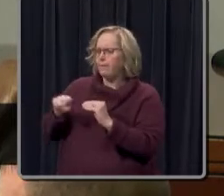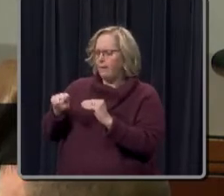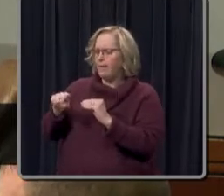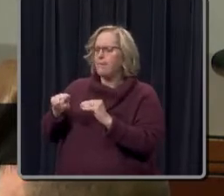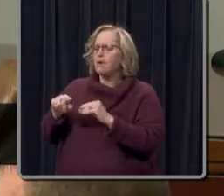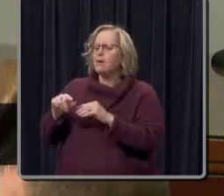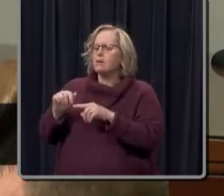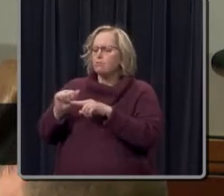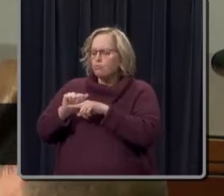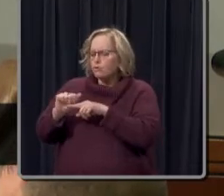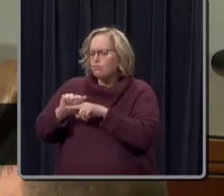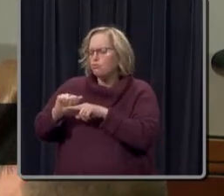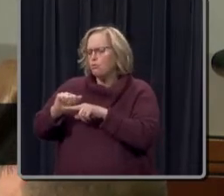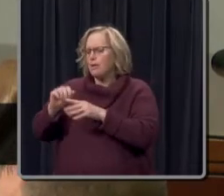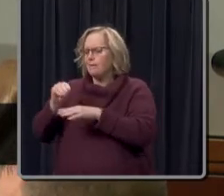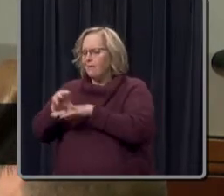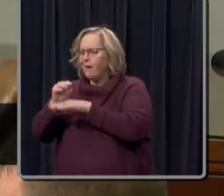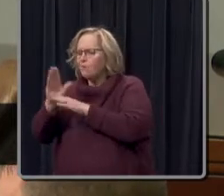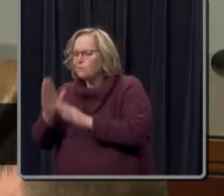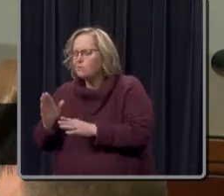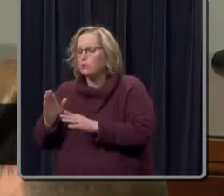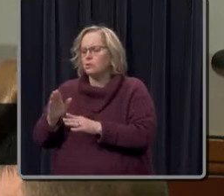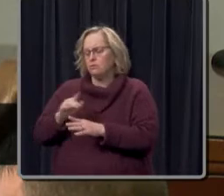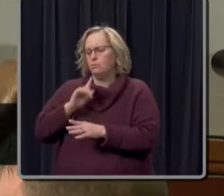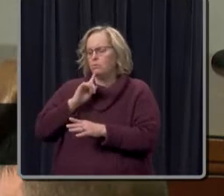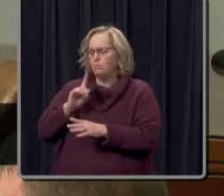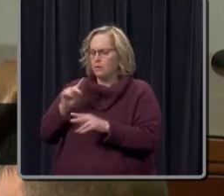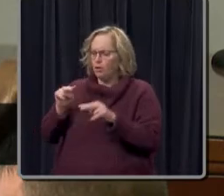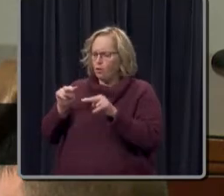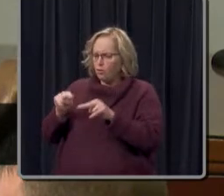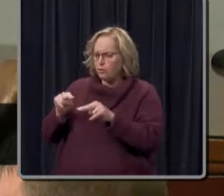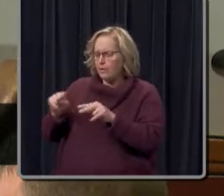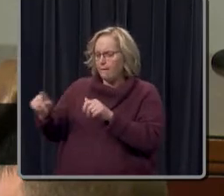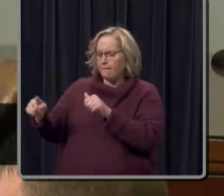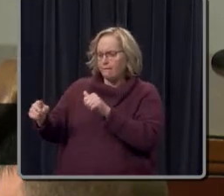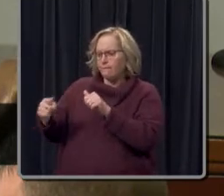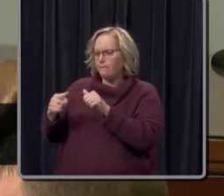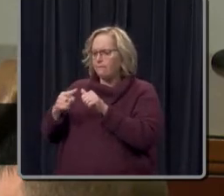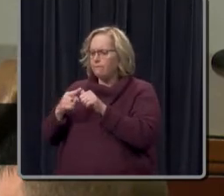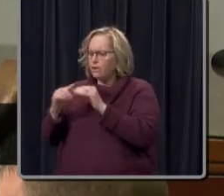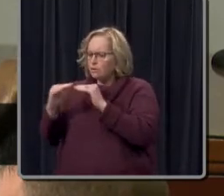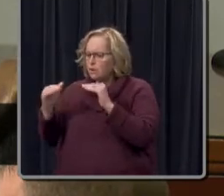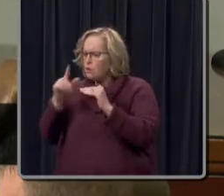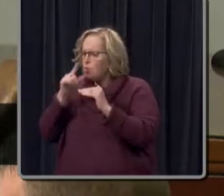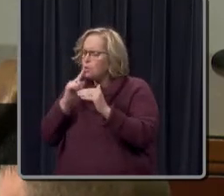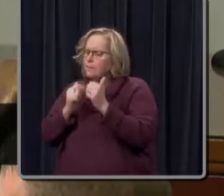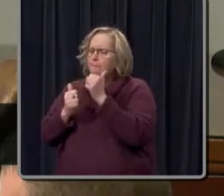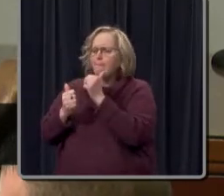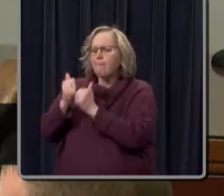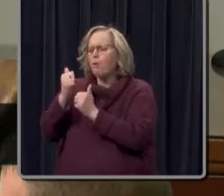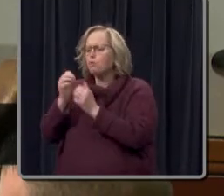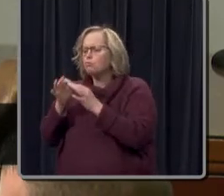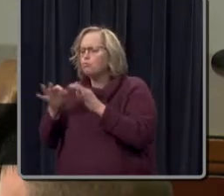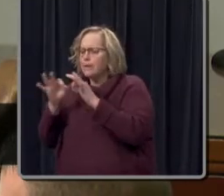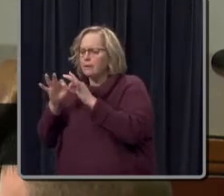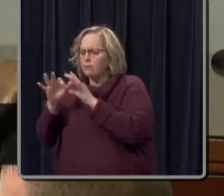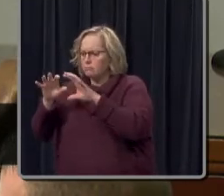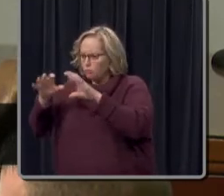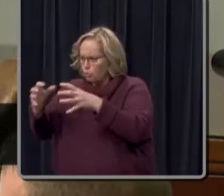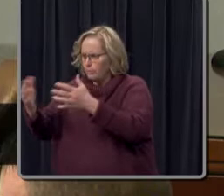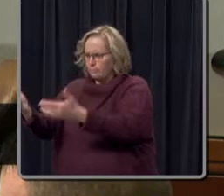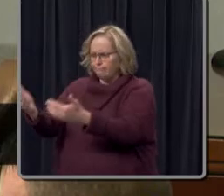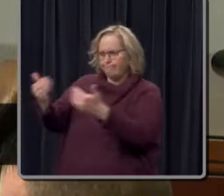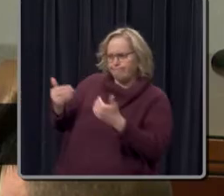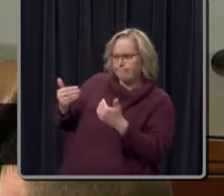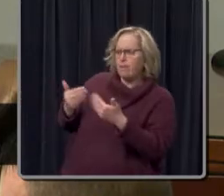our counselors. We've trained, we really looked at that first layer as to who's the most critical, and we brought that group in. And then from